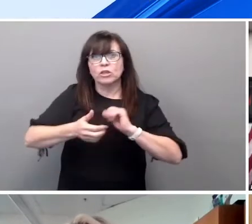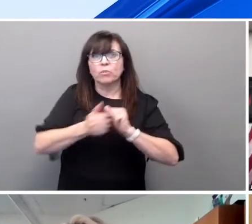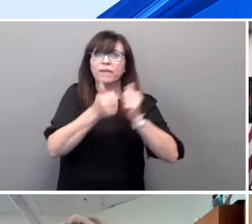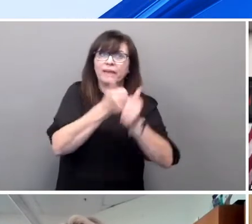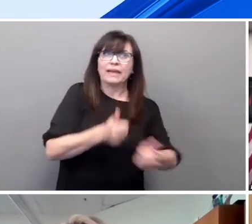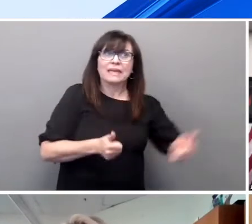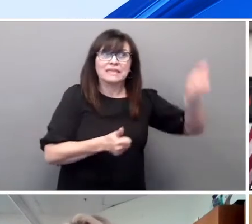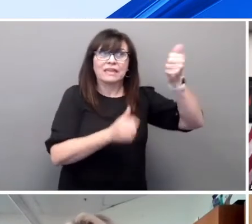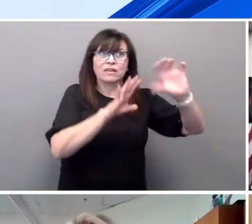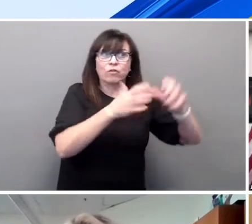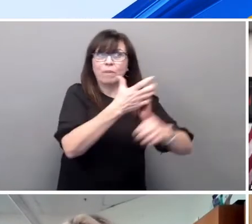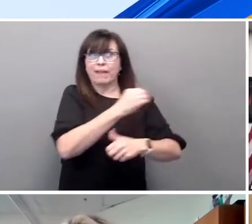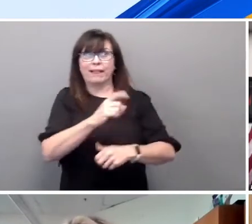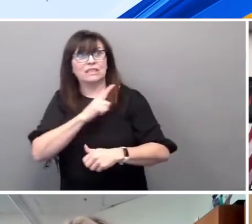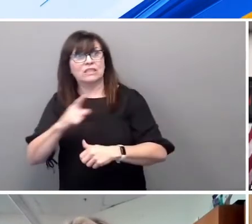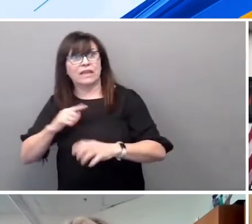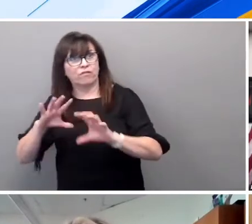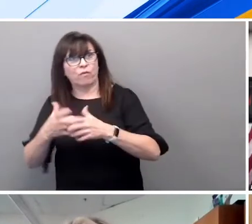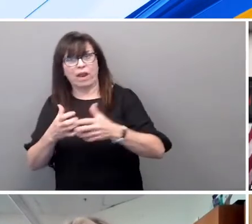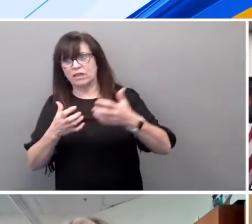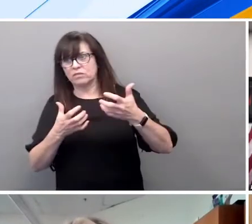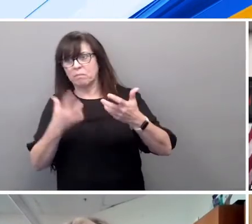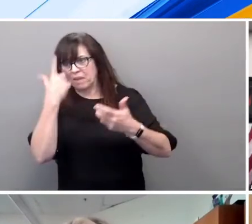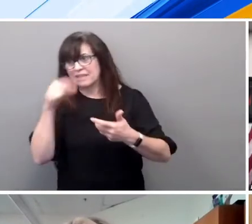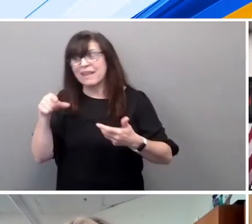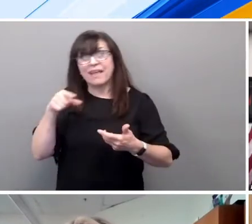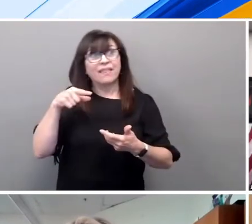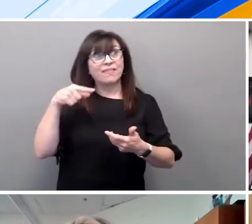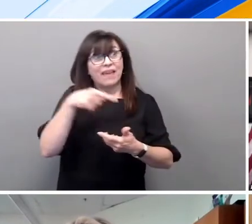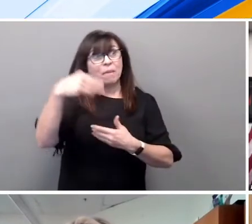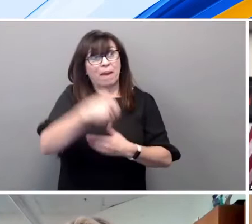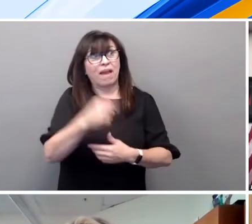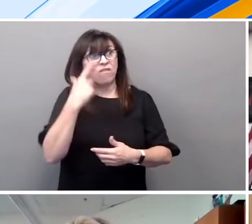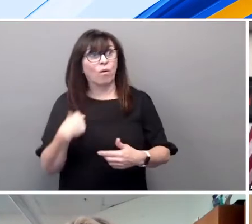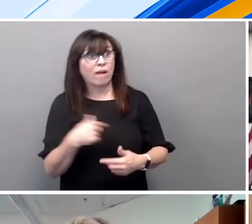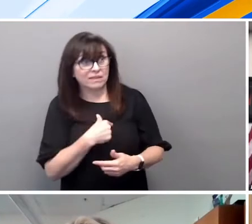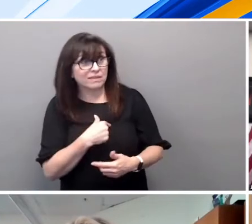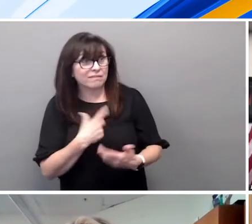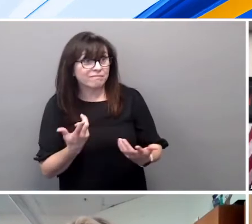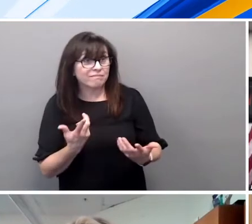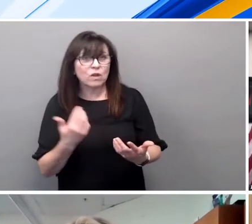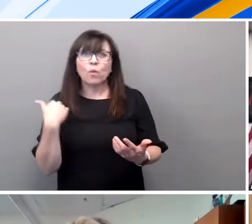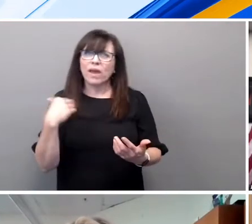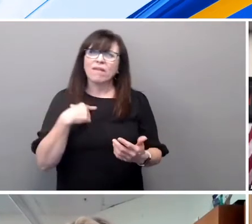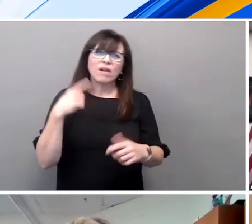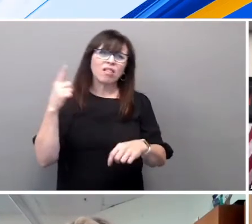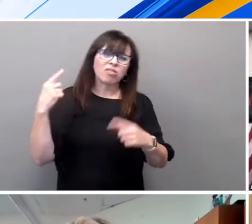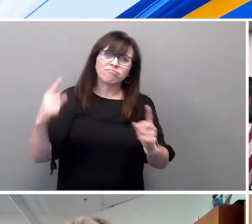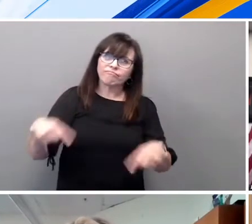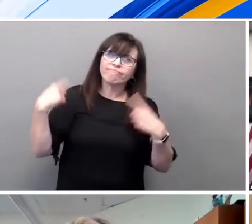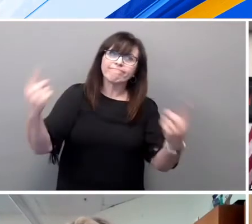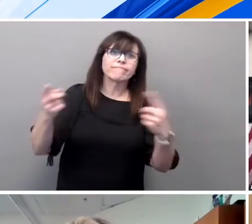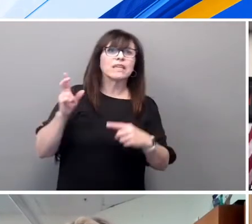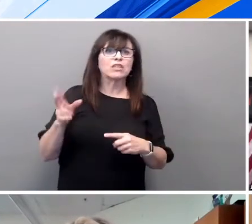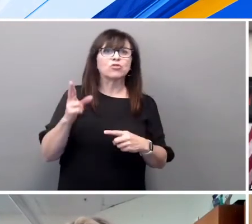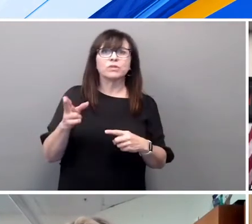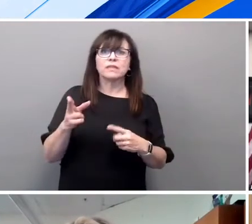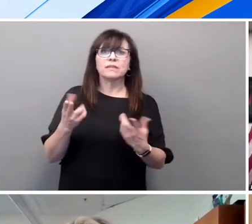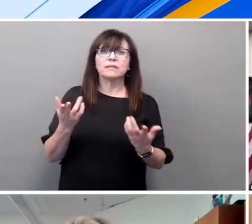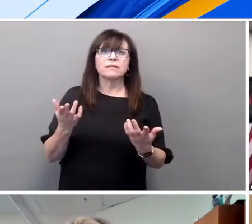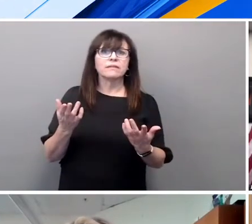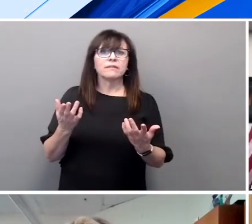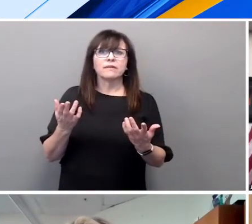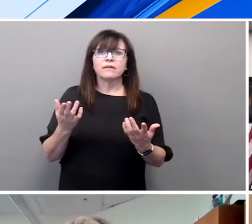branch and the legislative branch, because they do fund us. I think we have a long history of showing how many